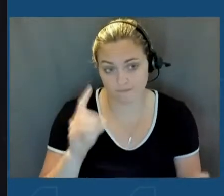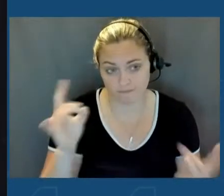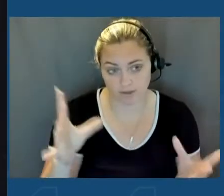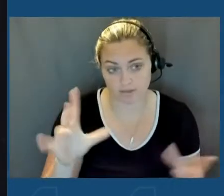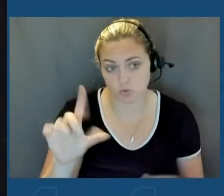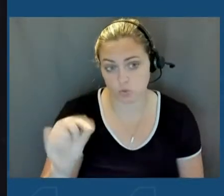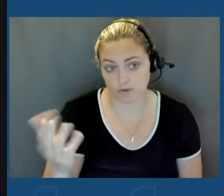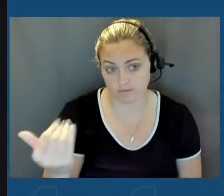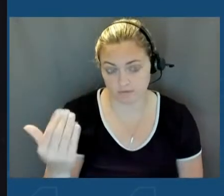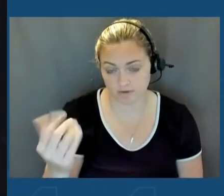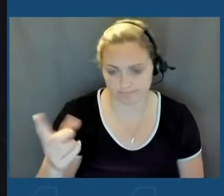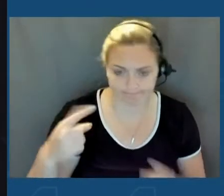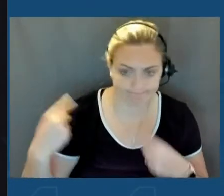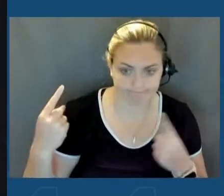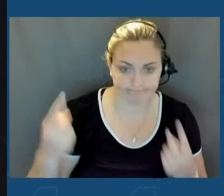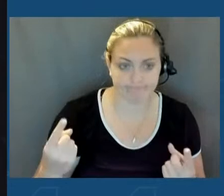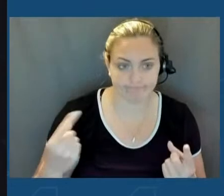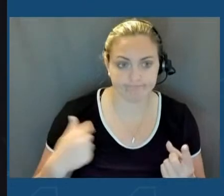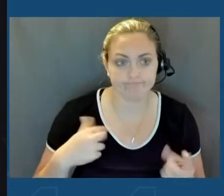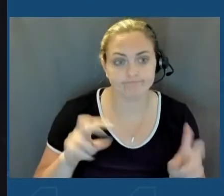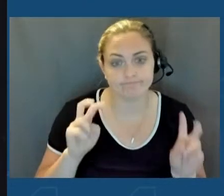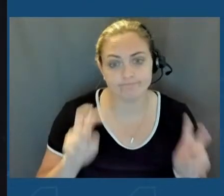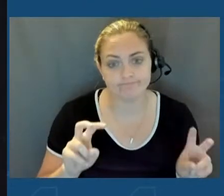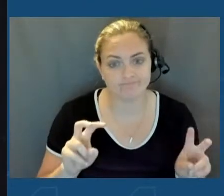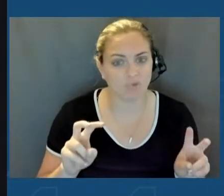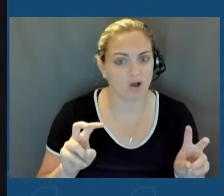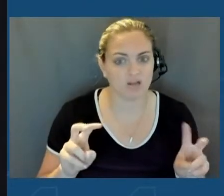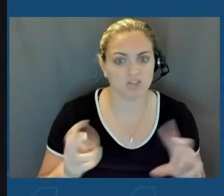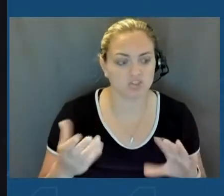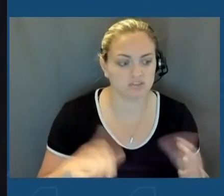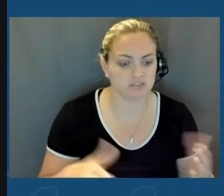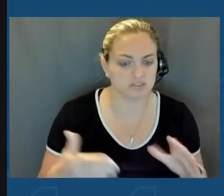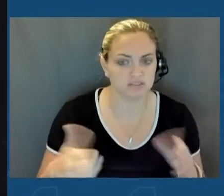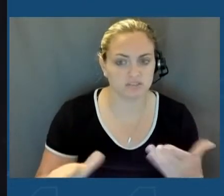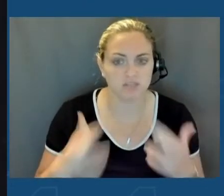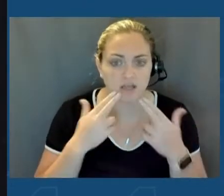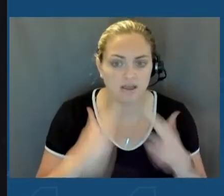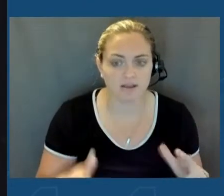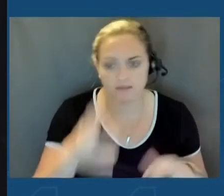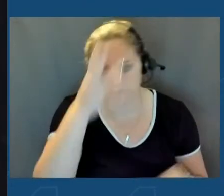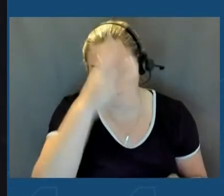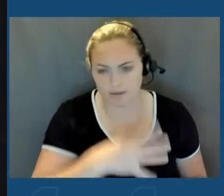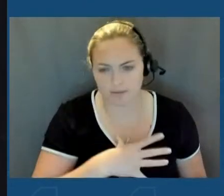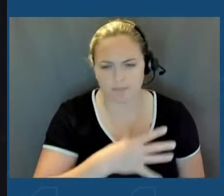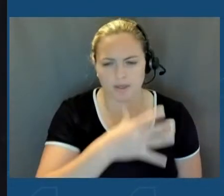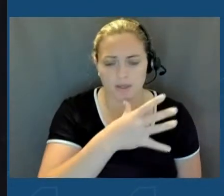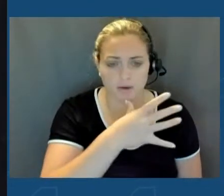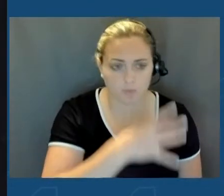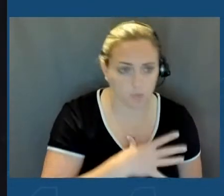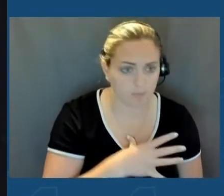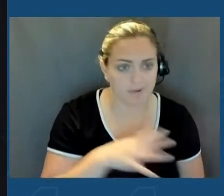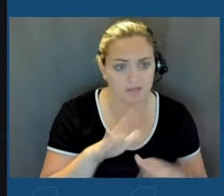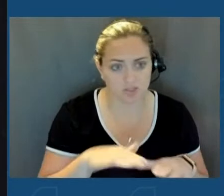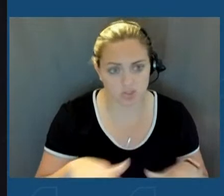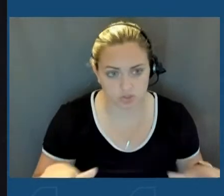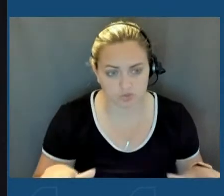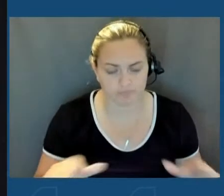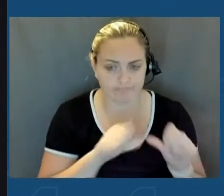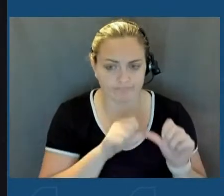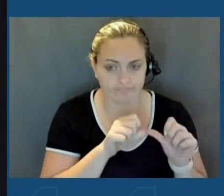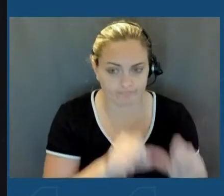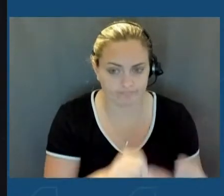Since then, I've watched the death toll of innocent men, women, and children continue